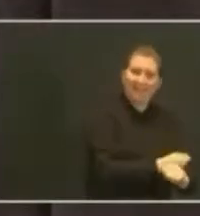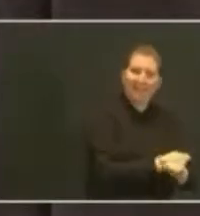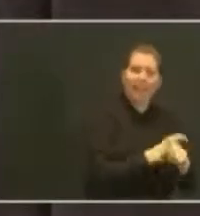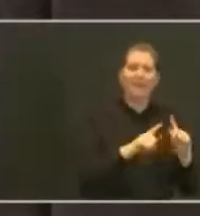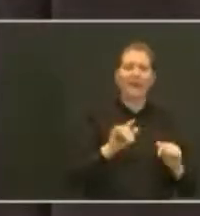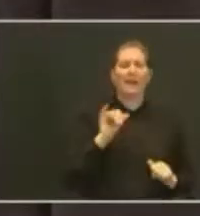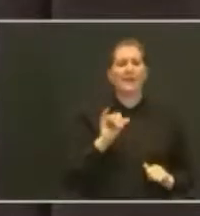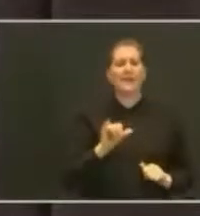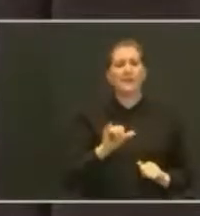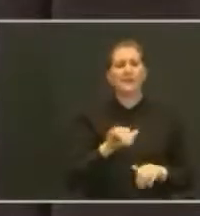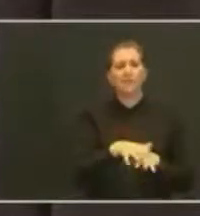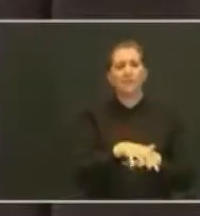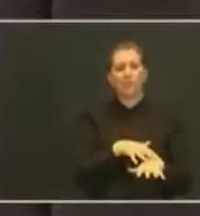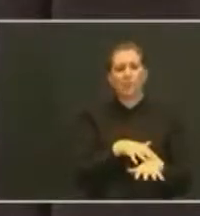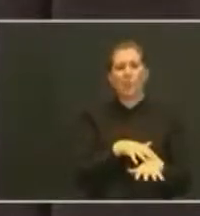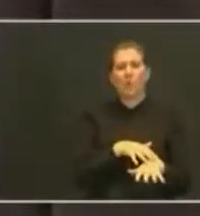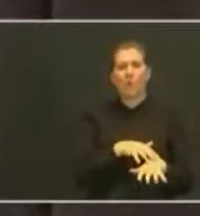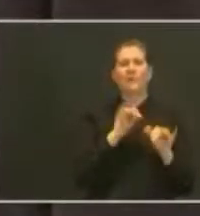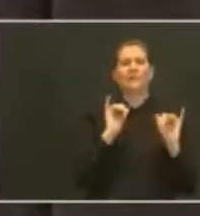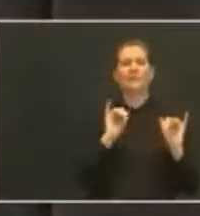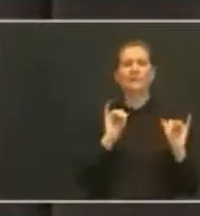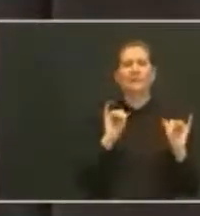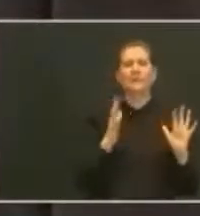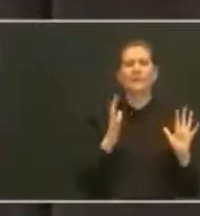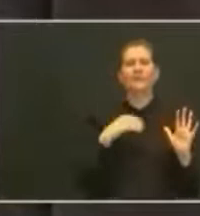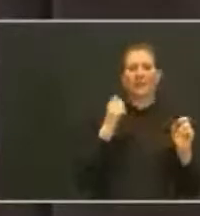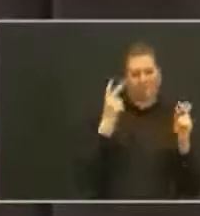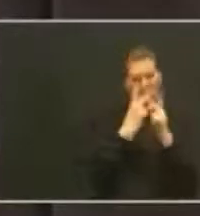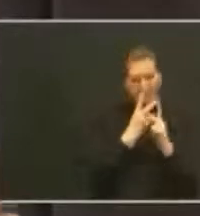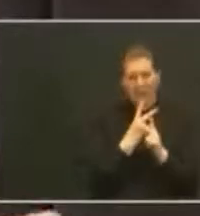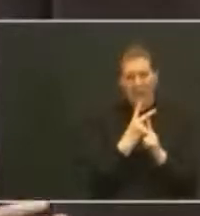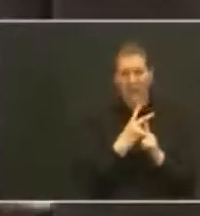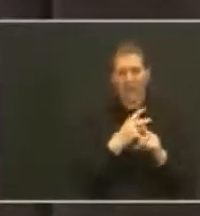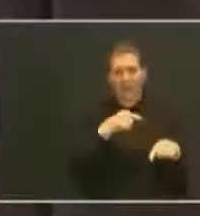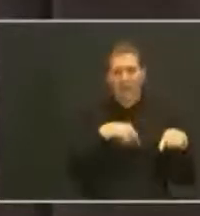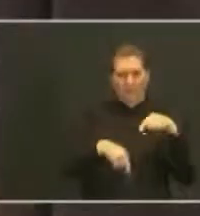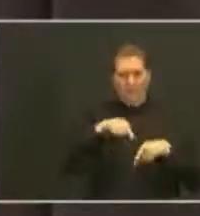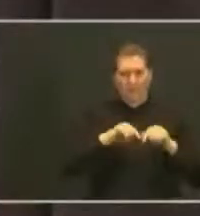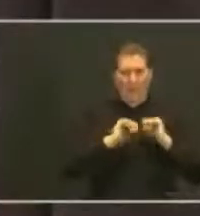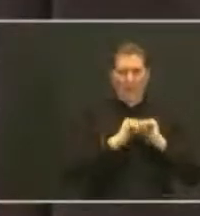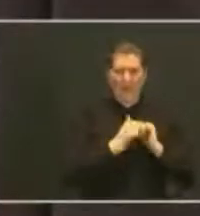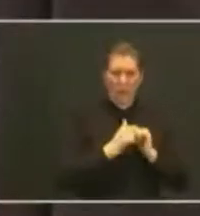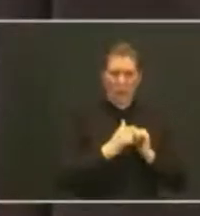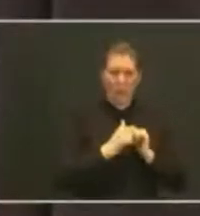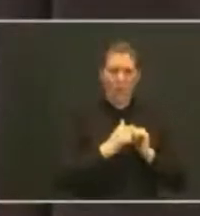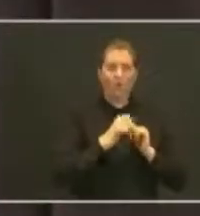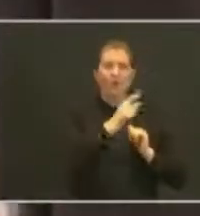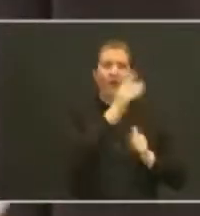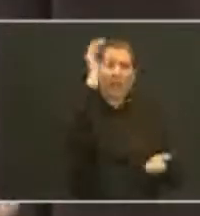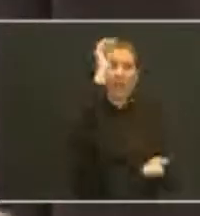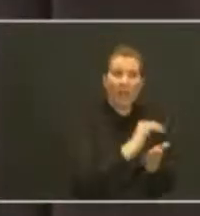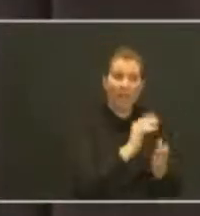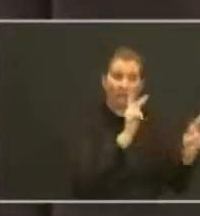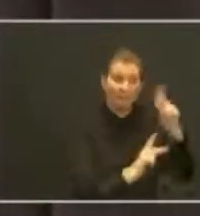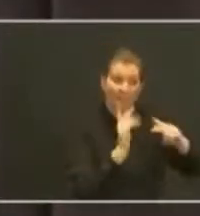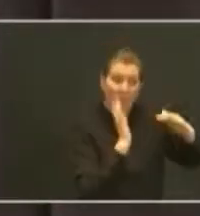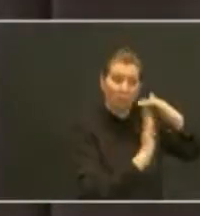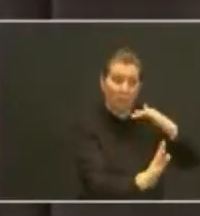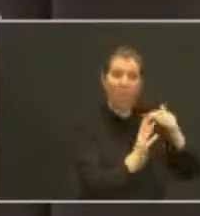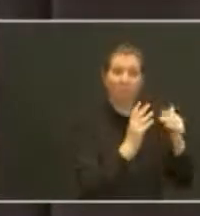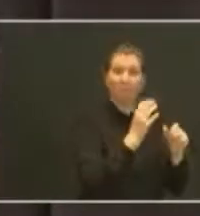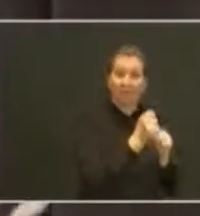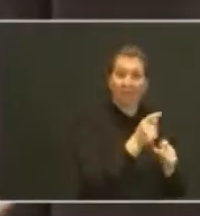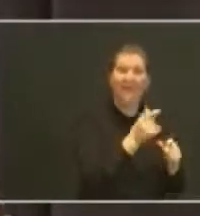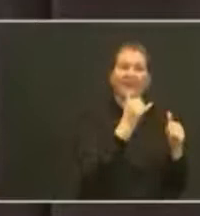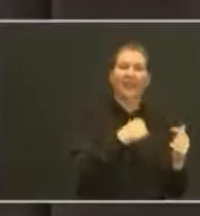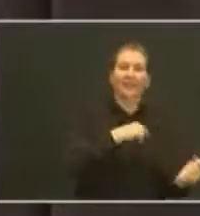We got the largest drop in hospitalization rates, and it's time to speed it up. And thanks to our partnership, we have the capacity to do